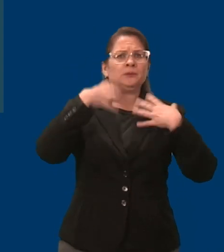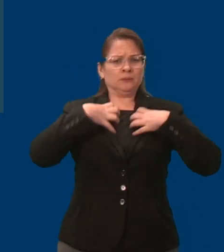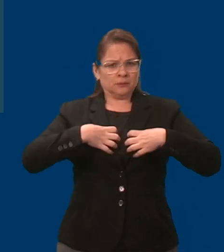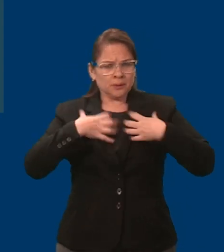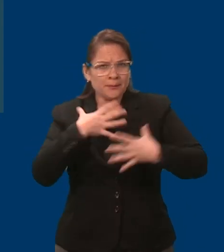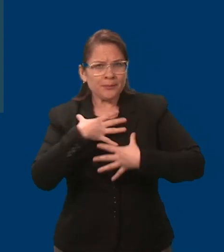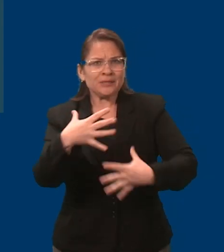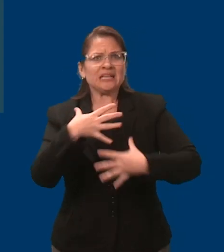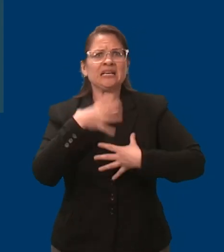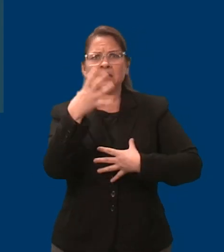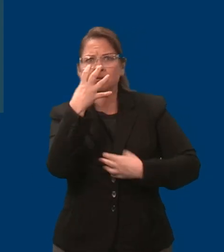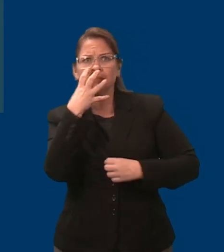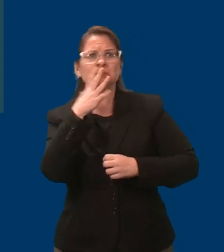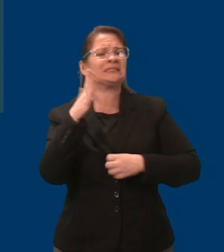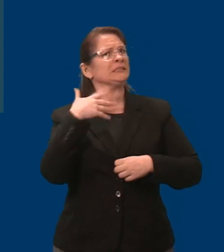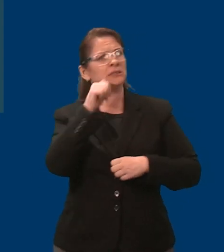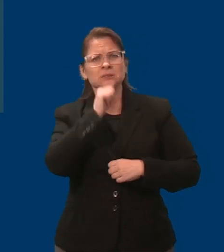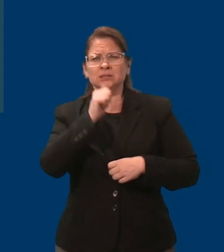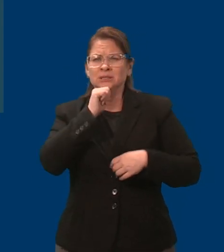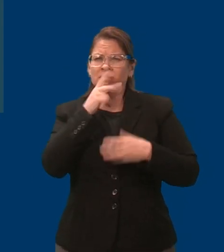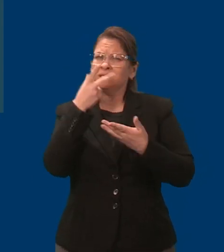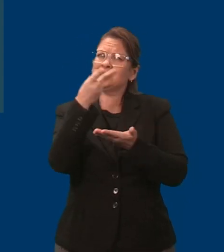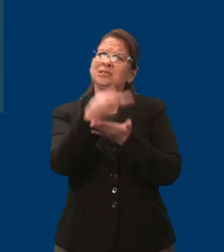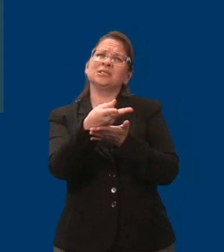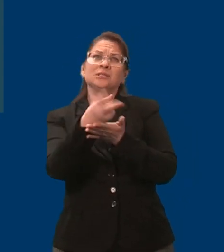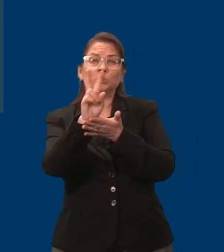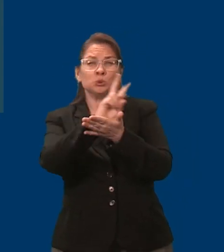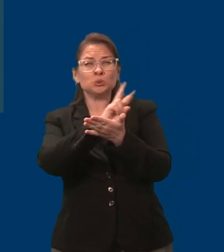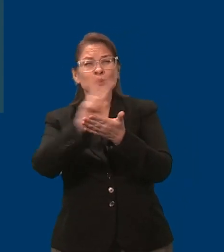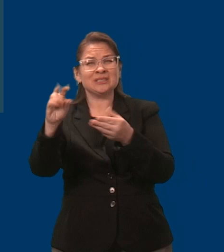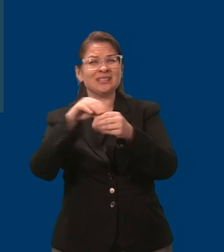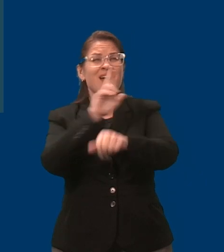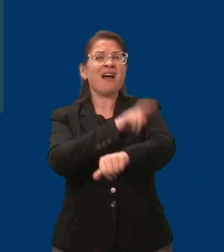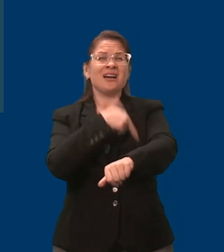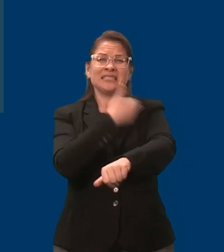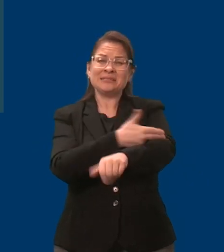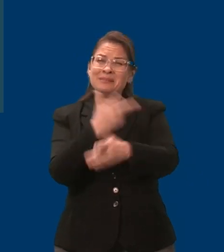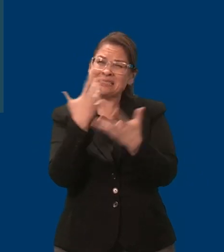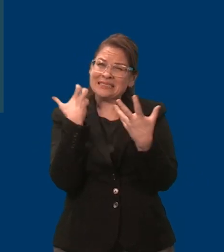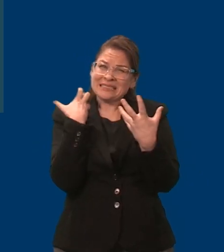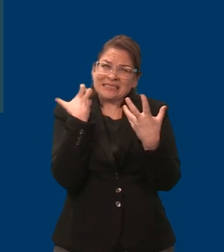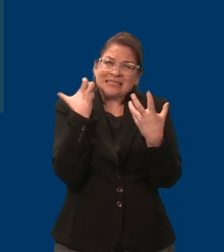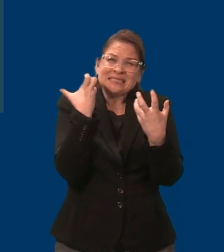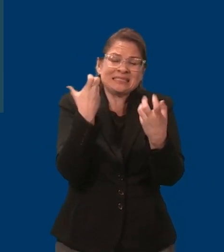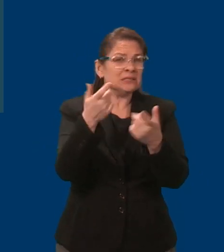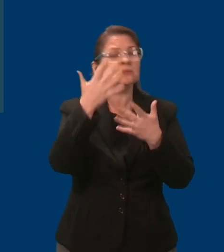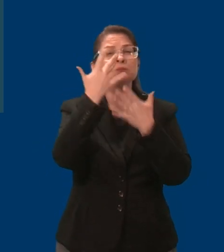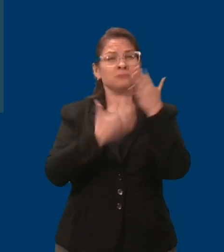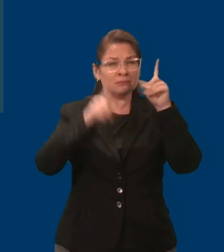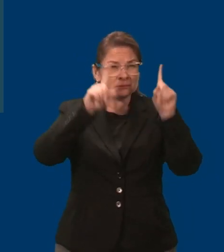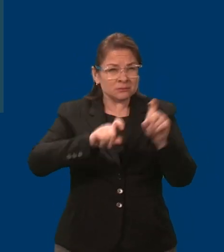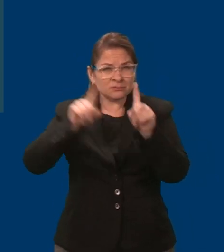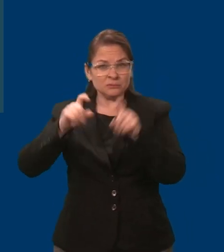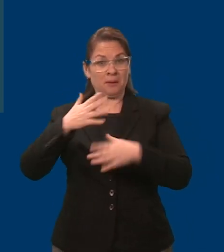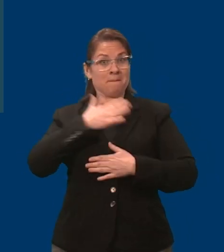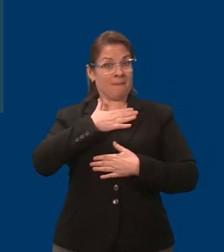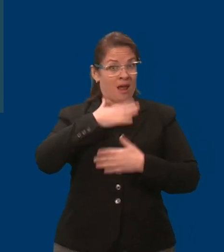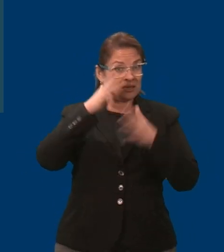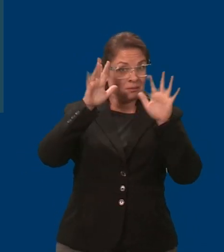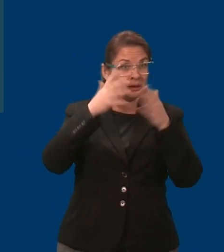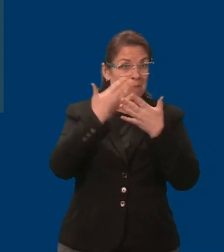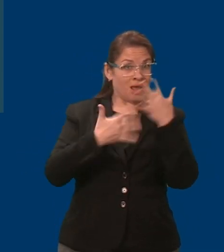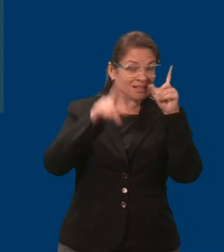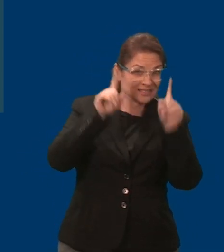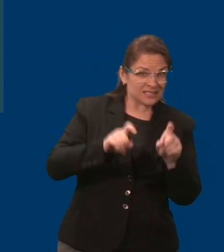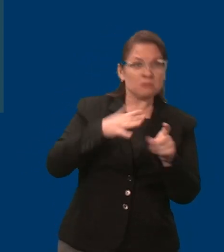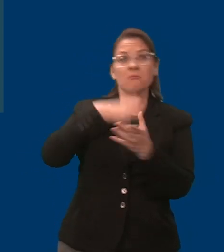waited. 2 weeks later, still in the hospital, the results of the expensive labs on my husband, myself, and Leo finally came back, and we were